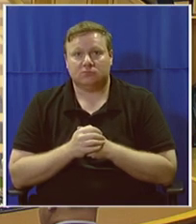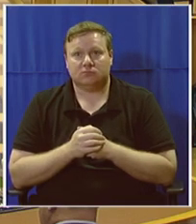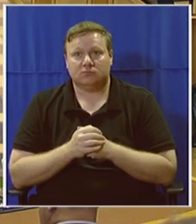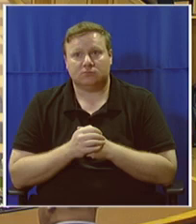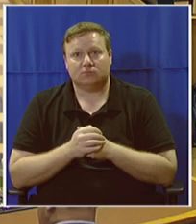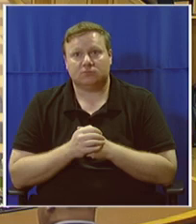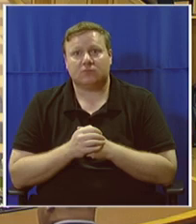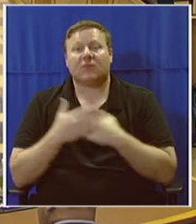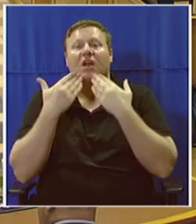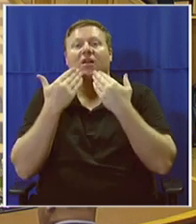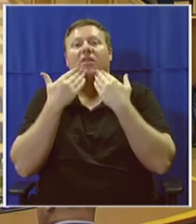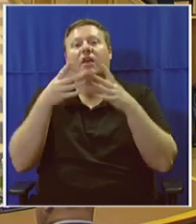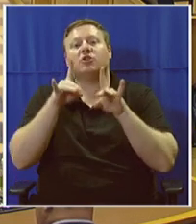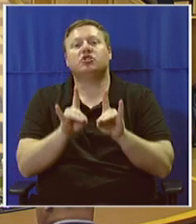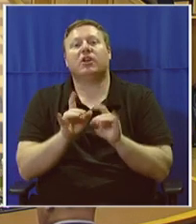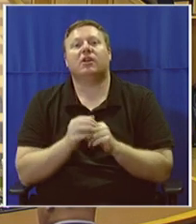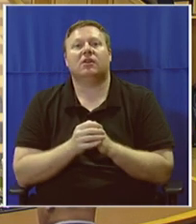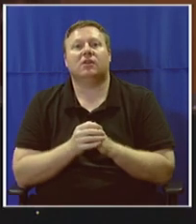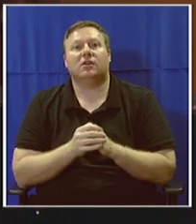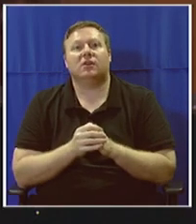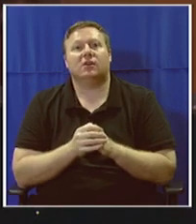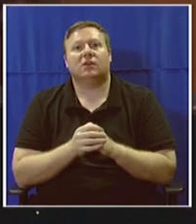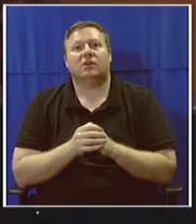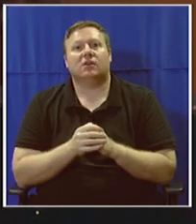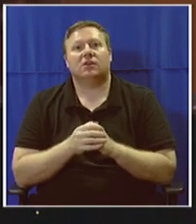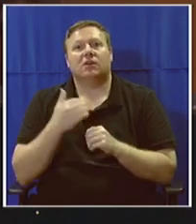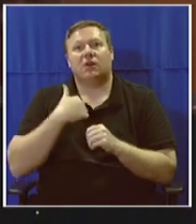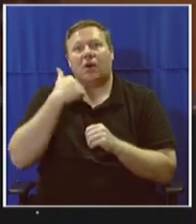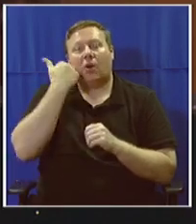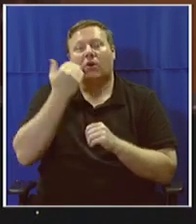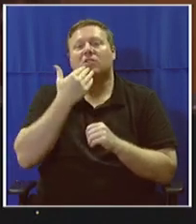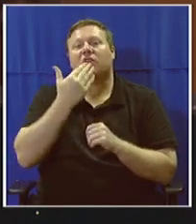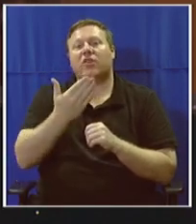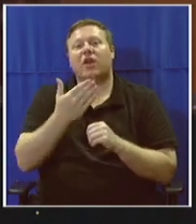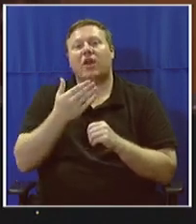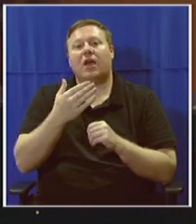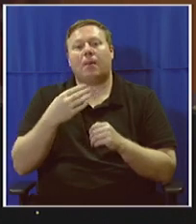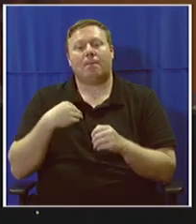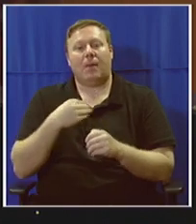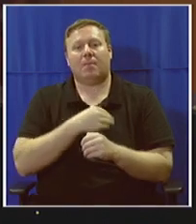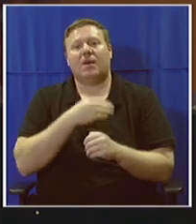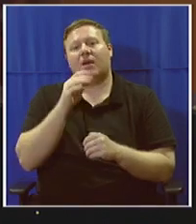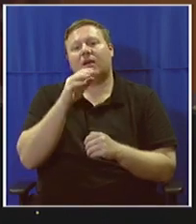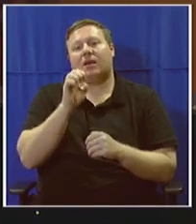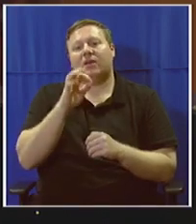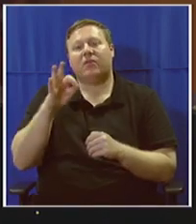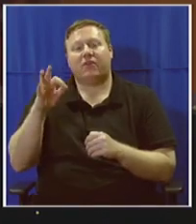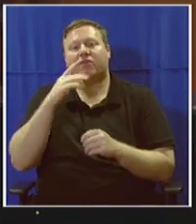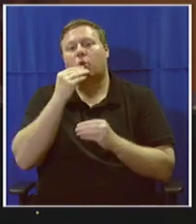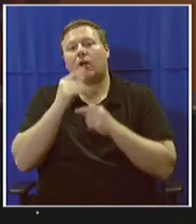Thank you very much, House Chair. I just want to thank the member from the EFF who has raised the issue of